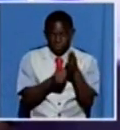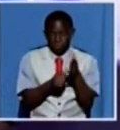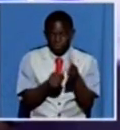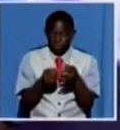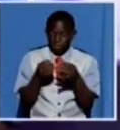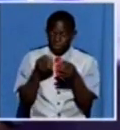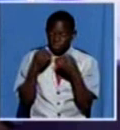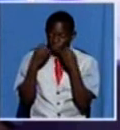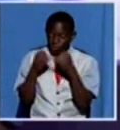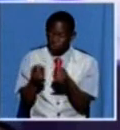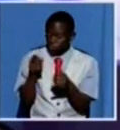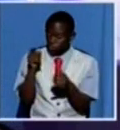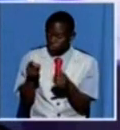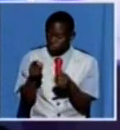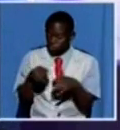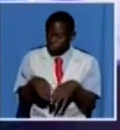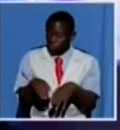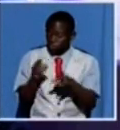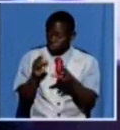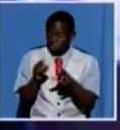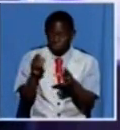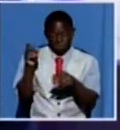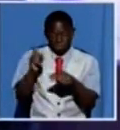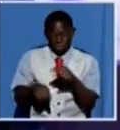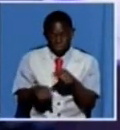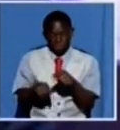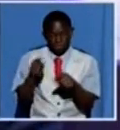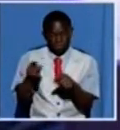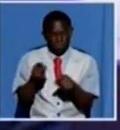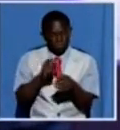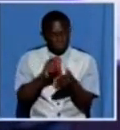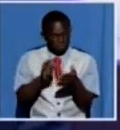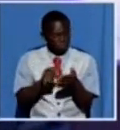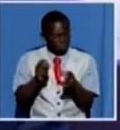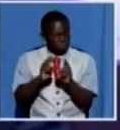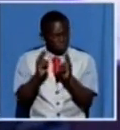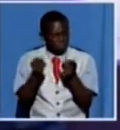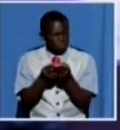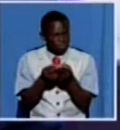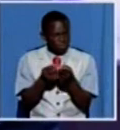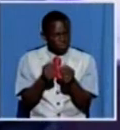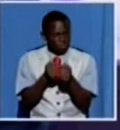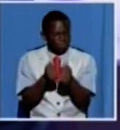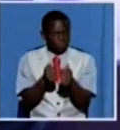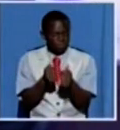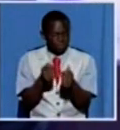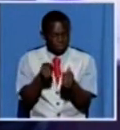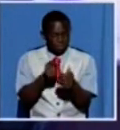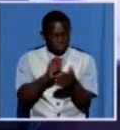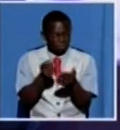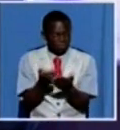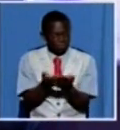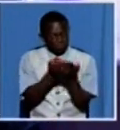terminating the negotiations, and they wrote to the unit to follow the procedure now, to bring it to the Council of Ministers to put